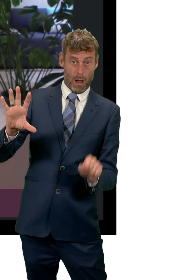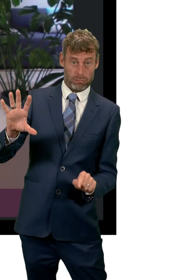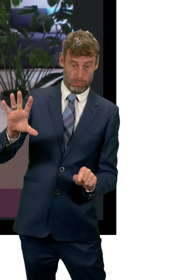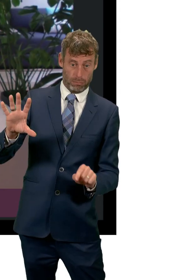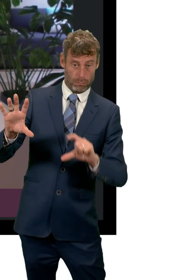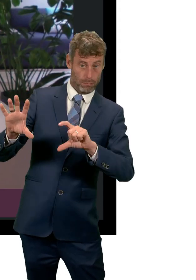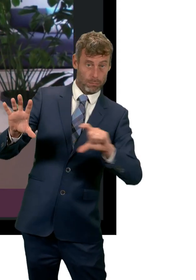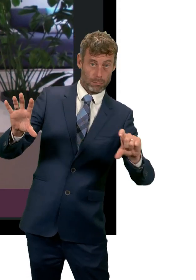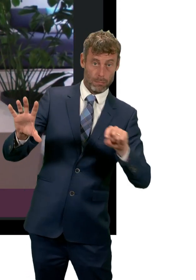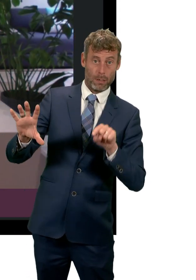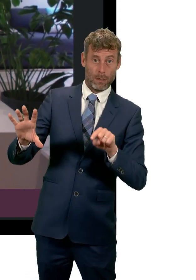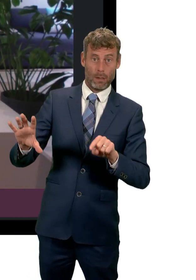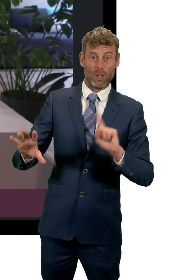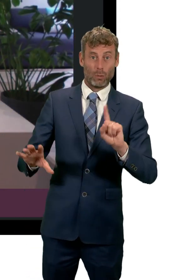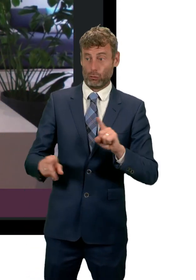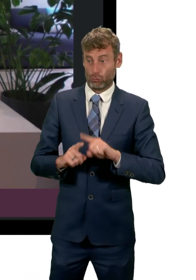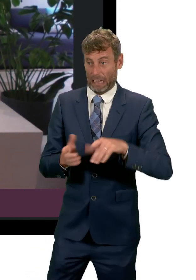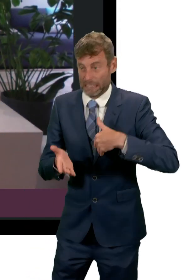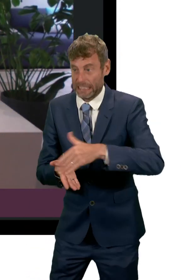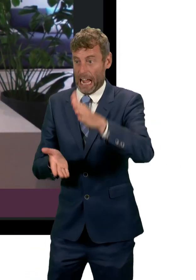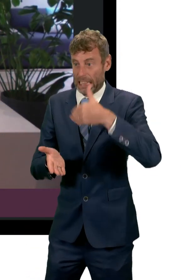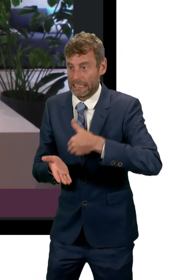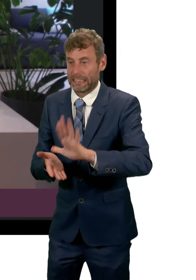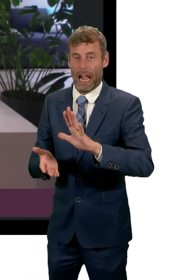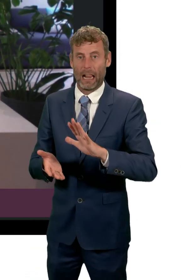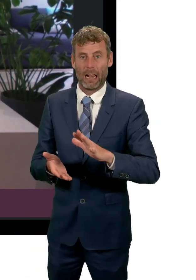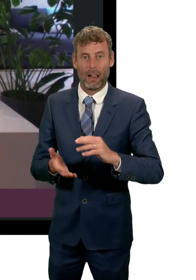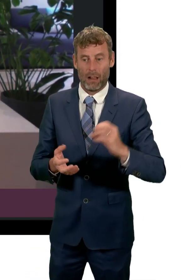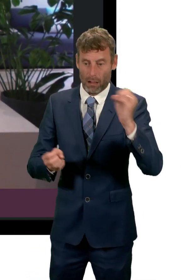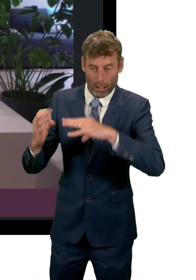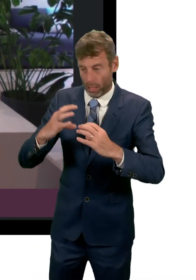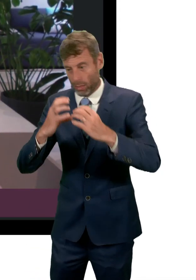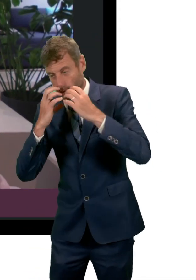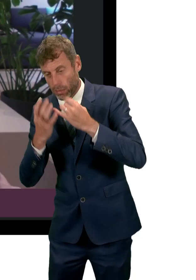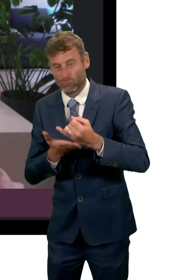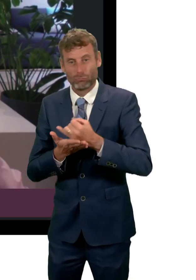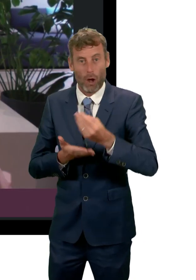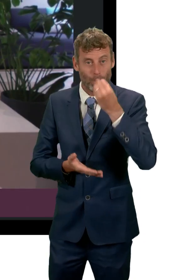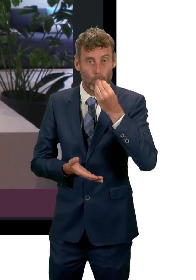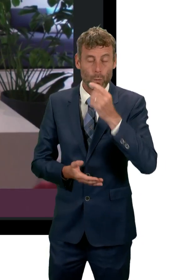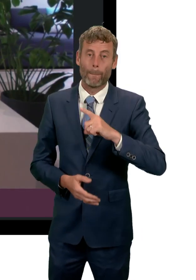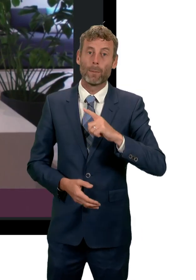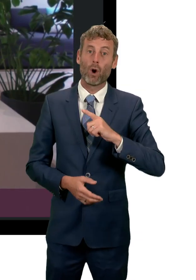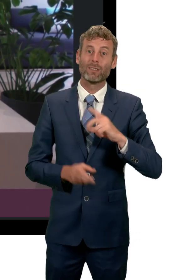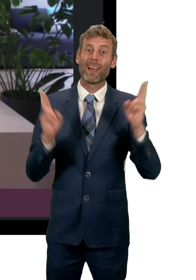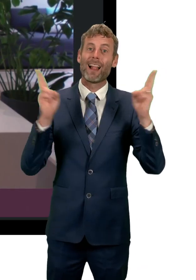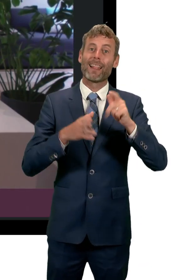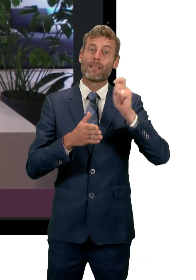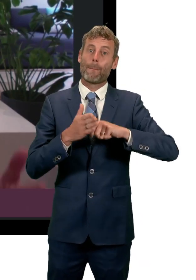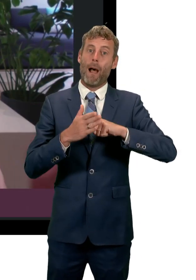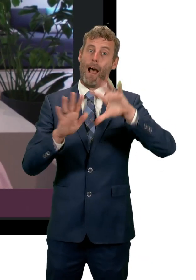targeting profit-making, because potentially the demand will be dropping in Western countries.